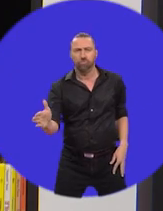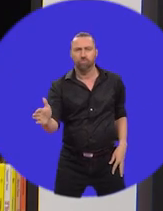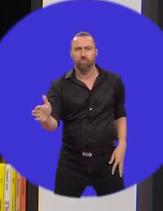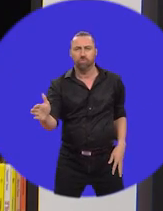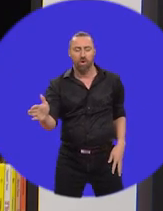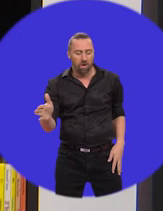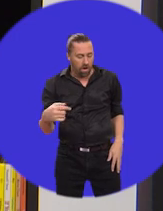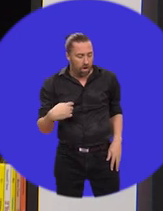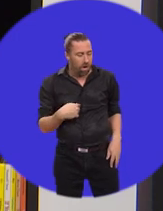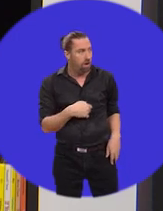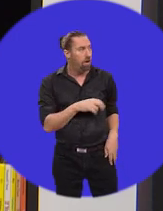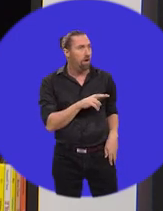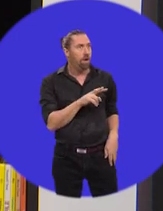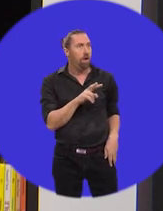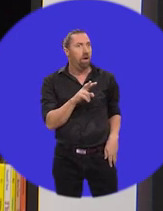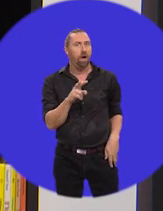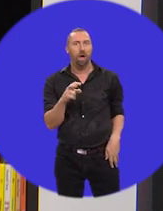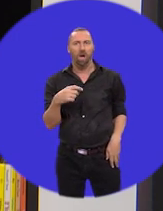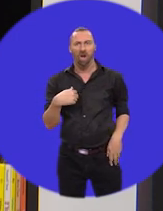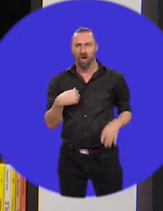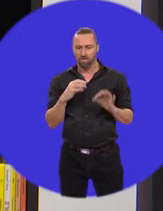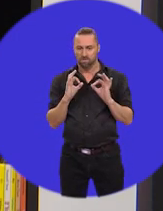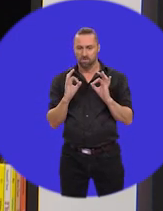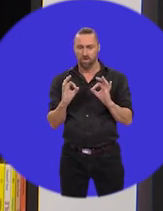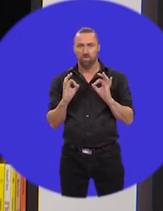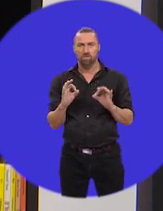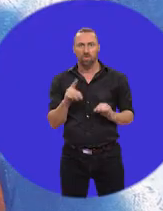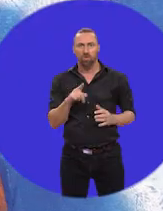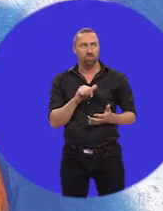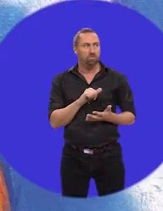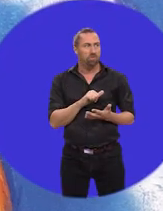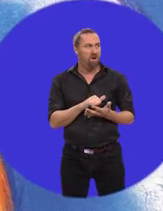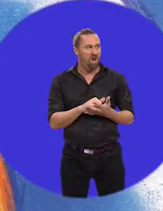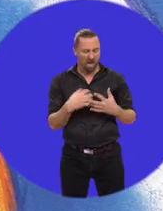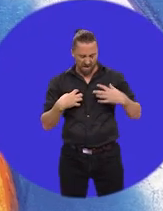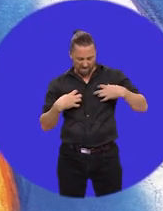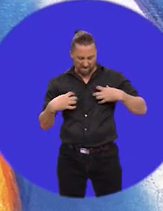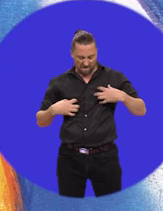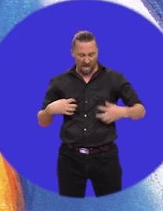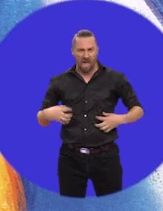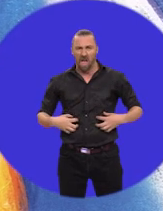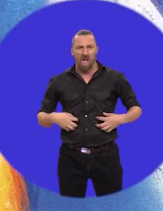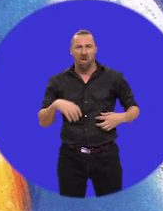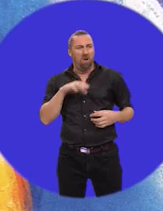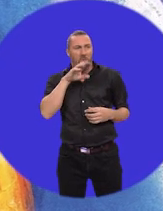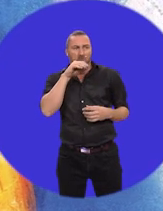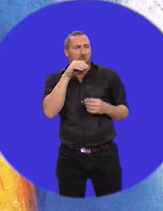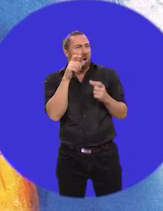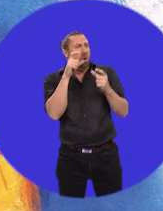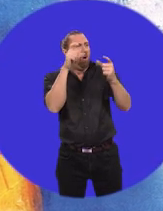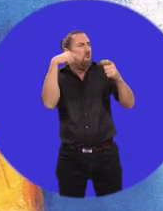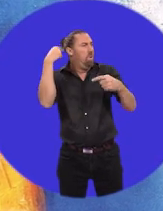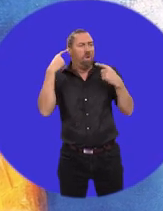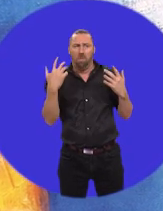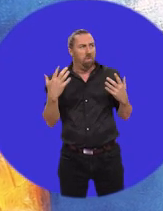Fish suddenly realised that he was unique, even if he was scaly and unable to